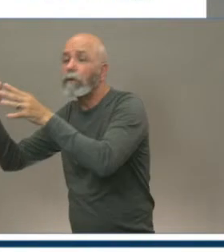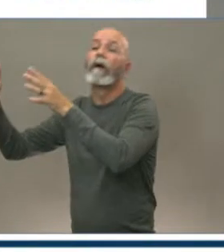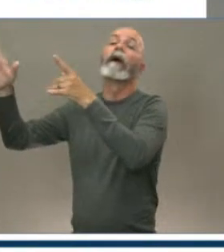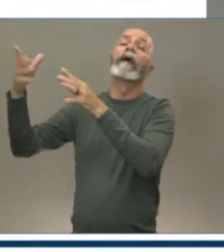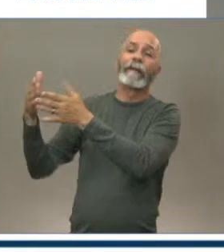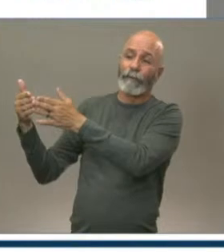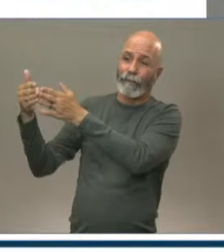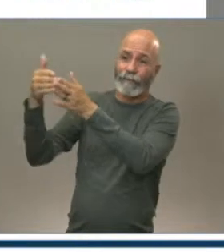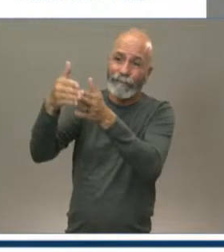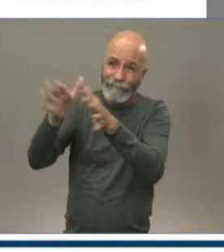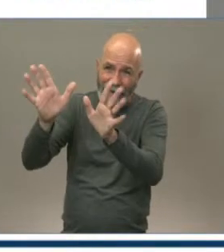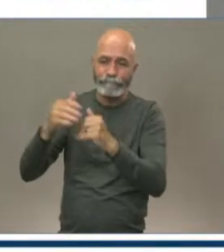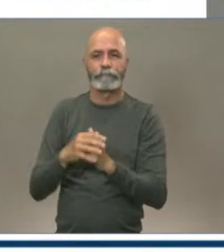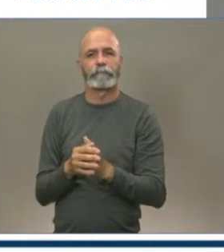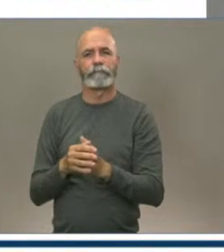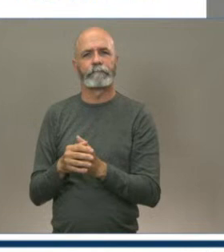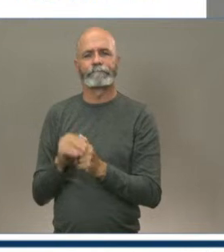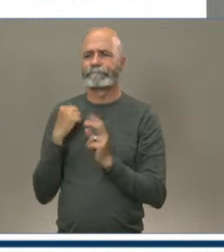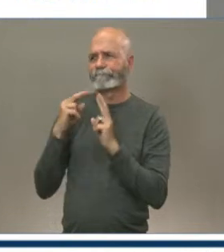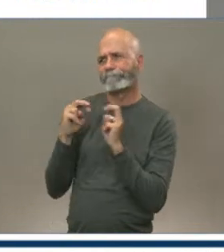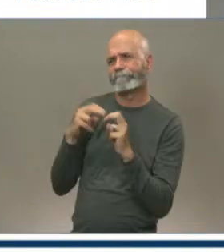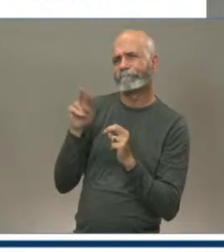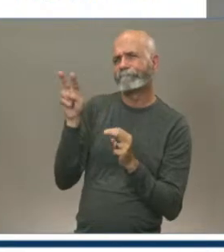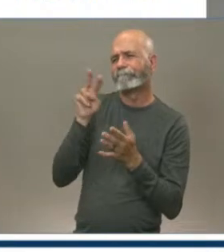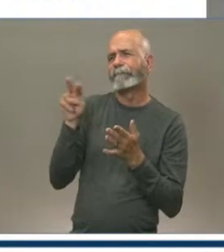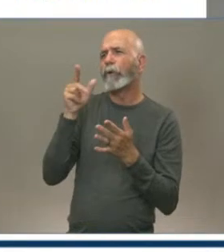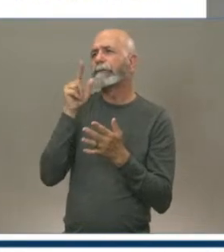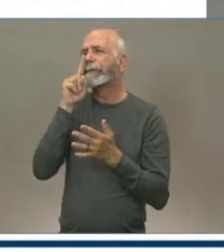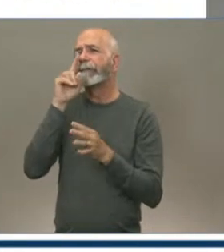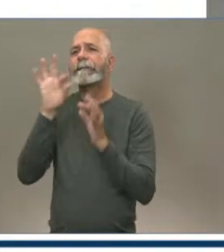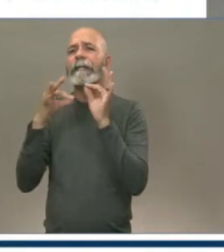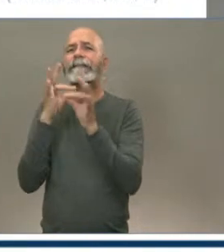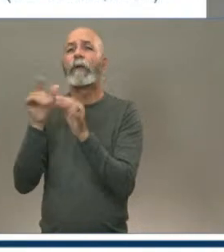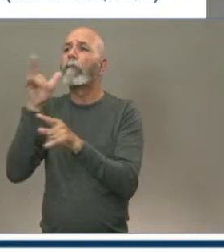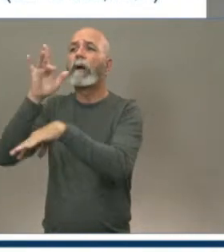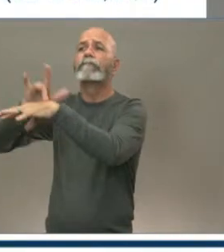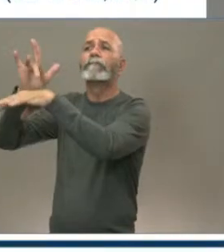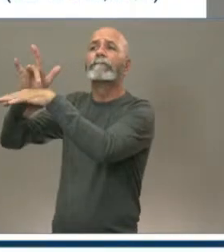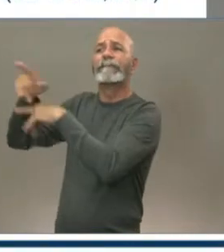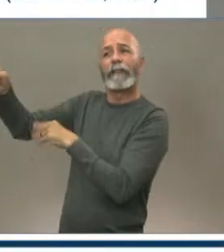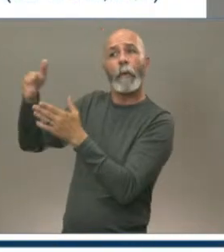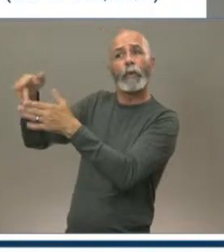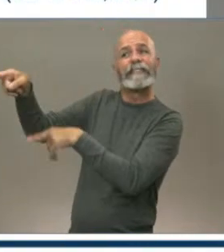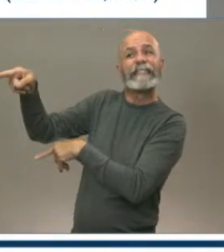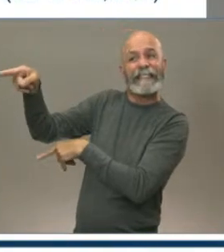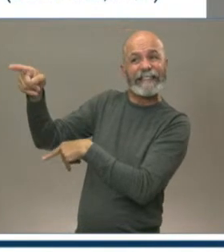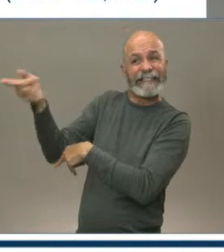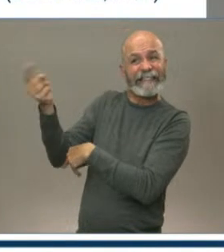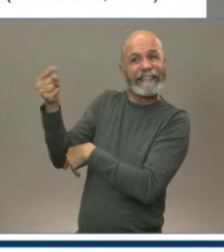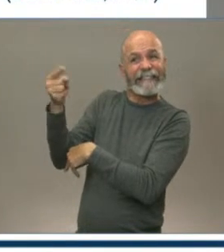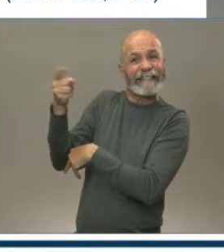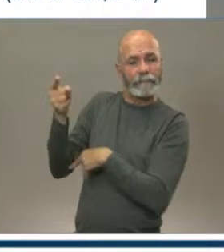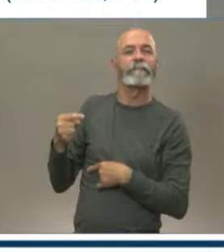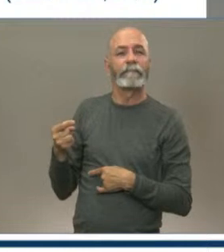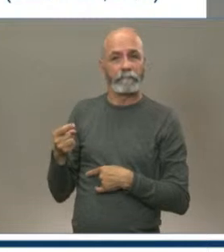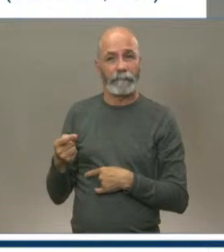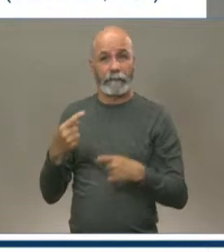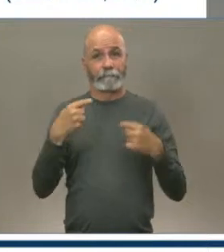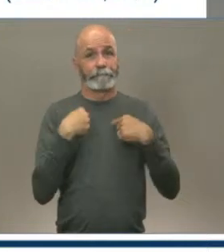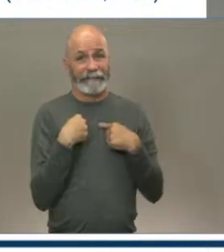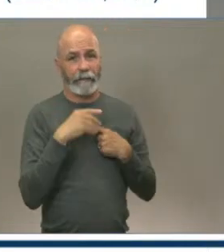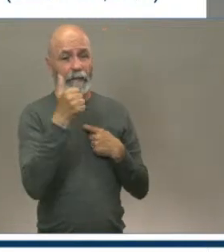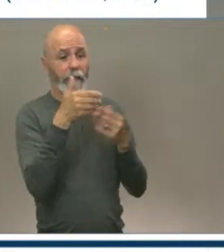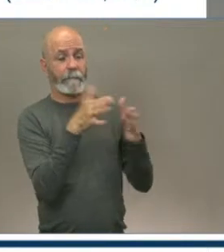doing a lot of testing on all the people working on that ship. I have my public health team and myself have a meeting with Irving